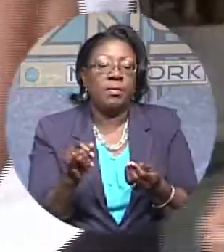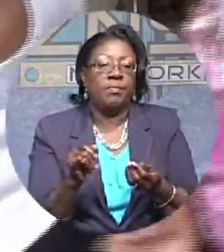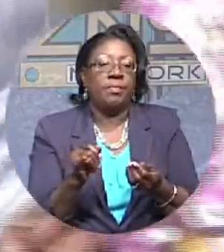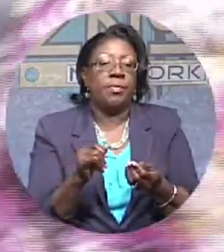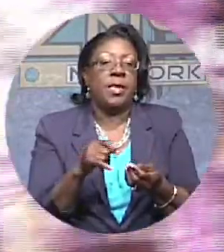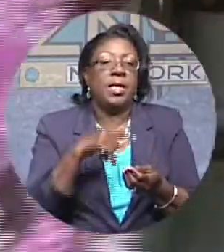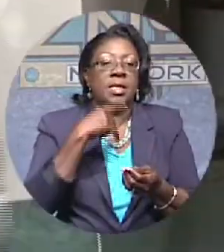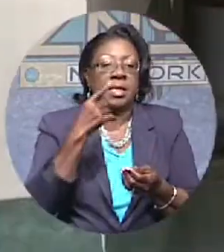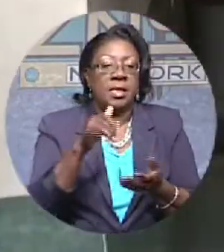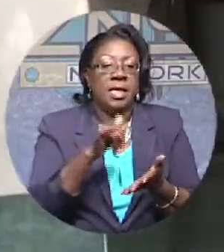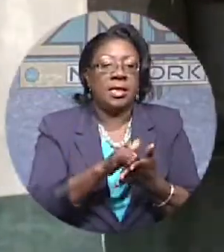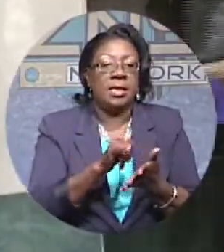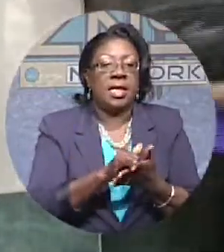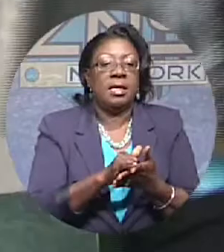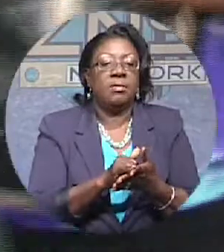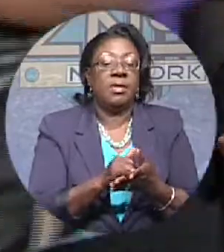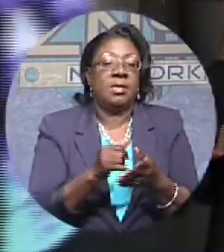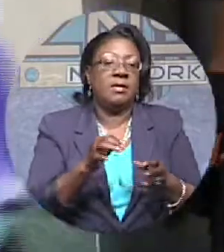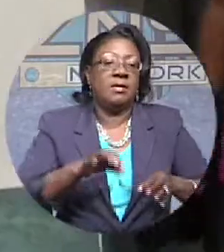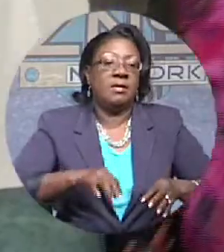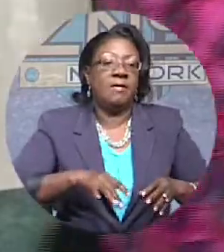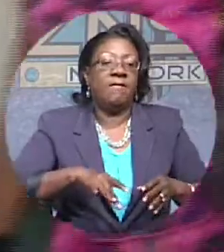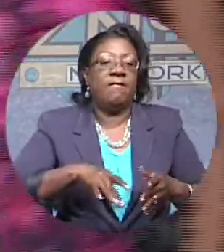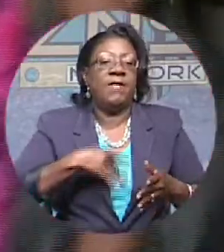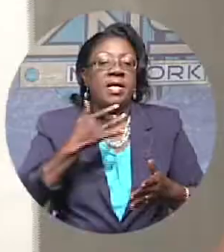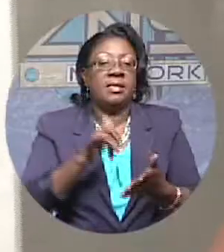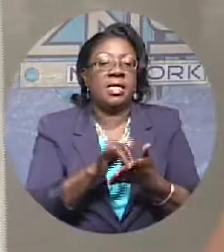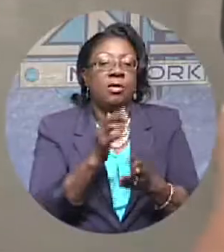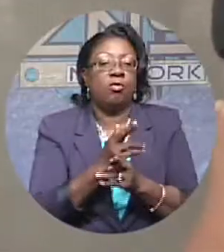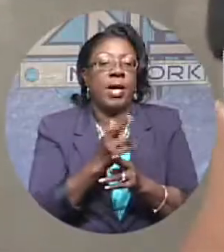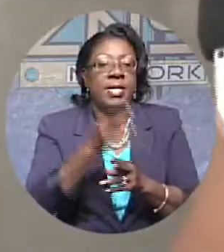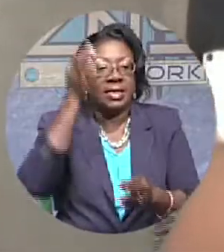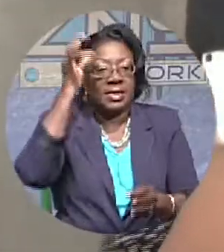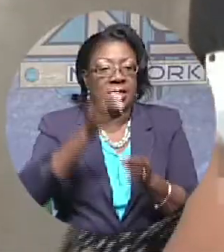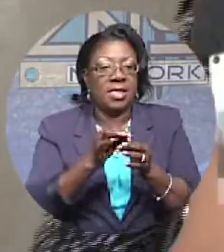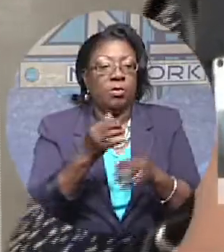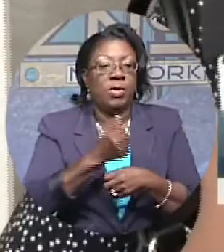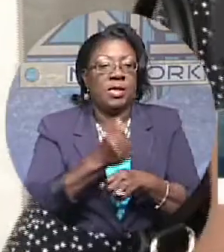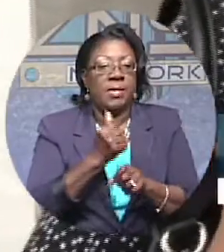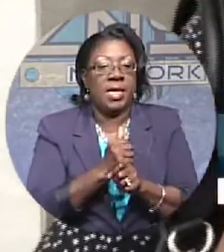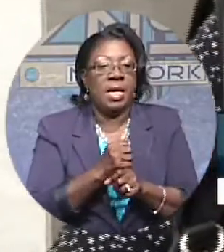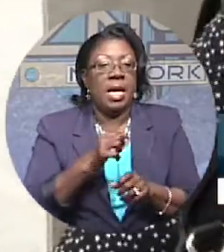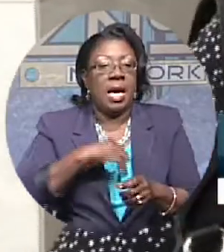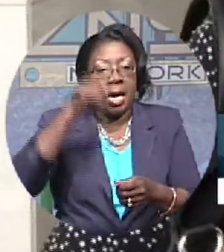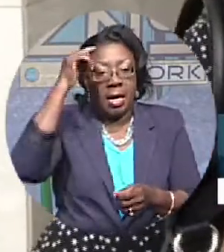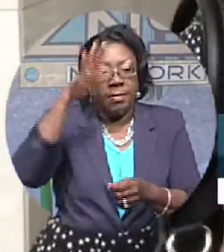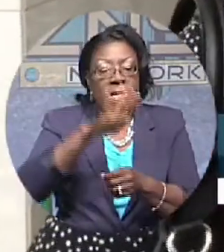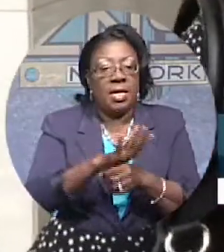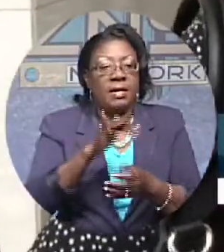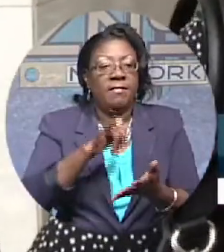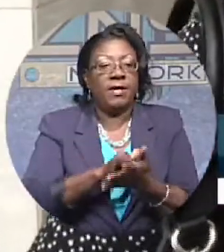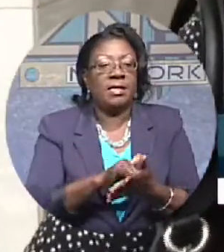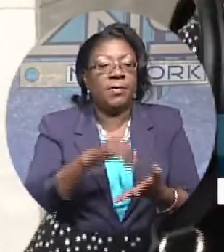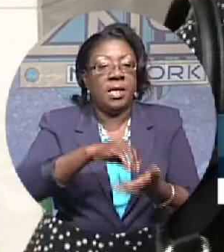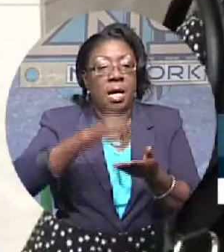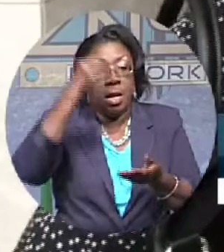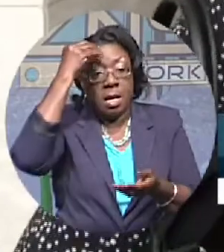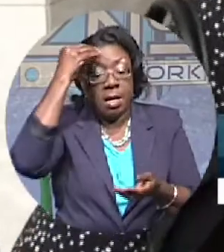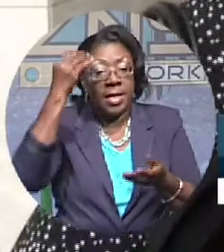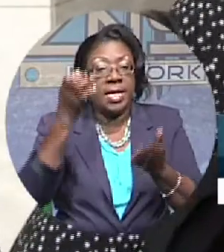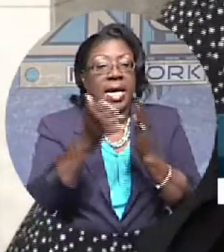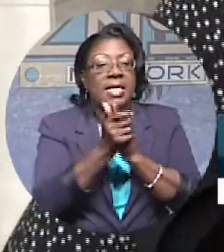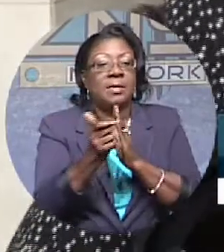set of circumstances, but she feels the right decision was made. I just believe that it's been a learning experience for